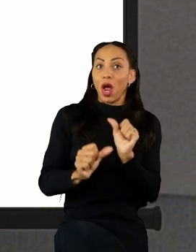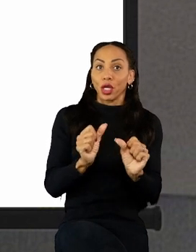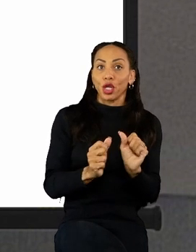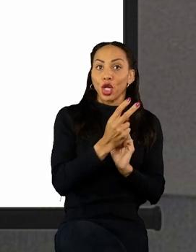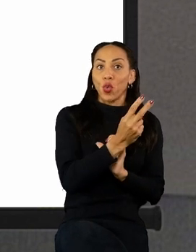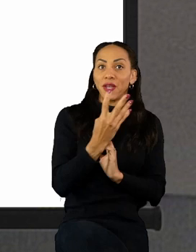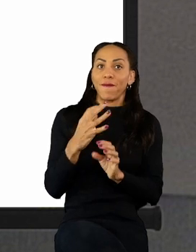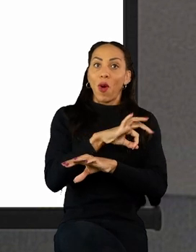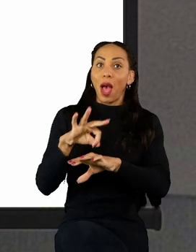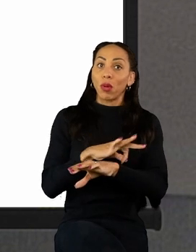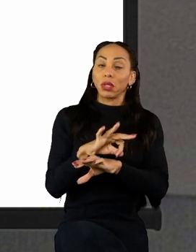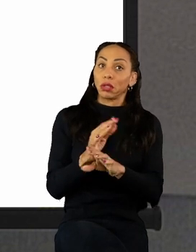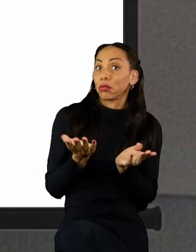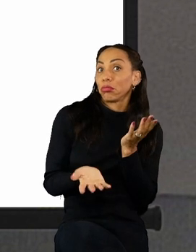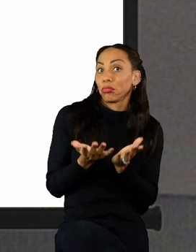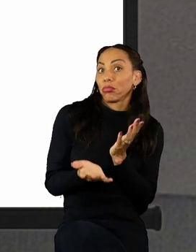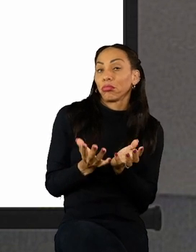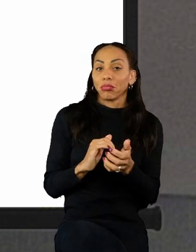it could run 24 hours, because